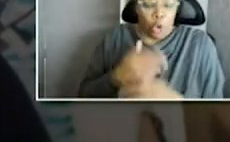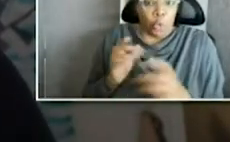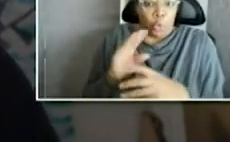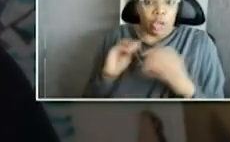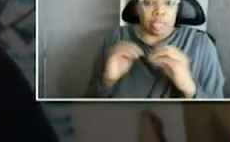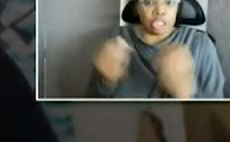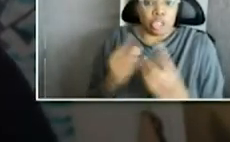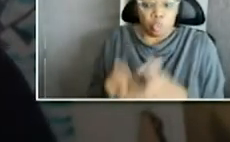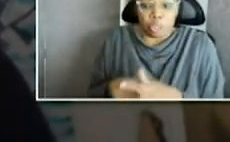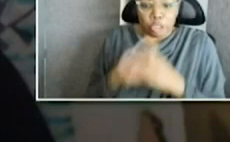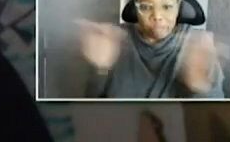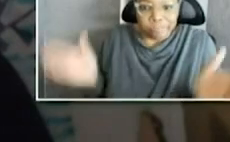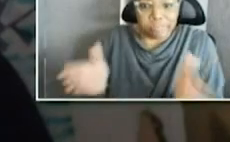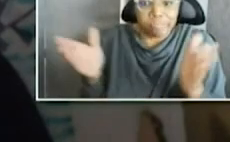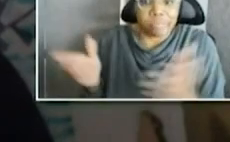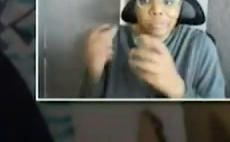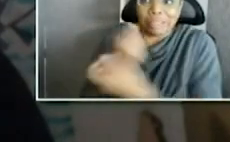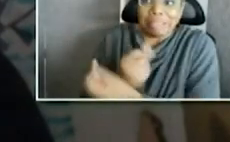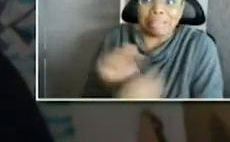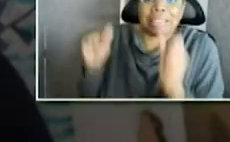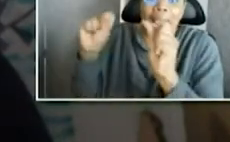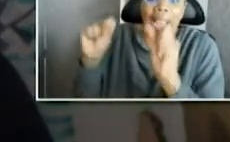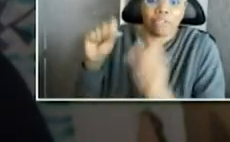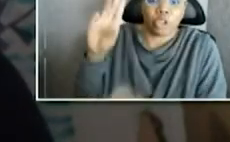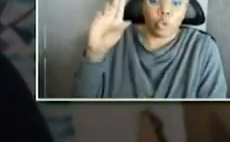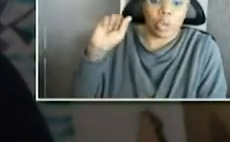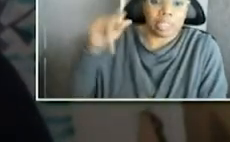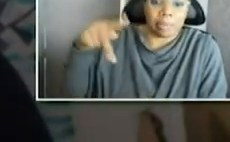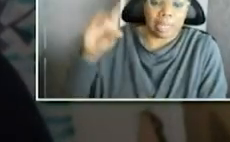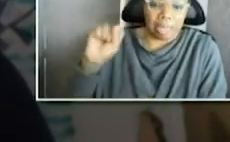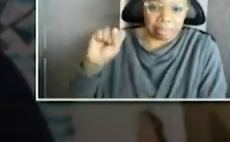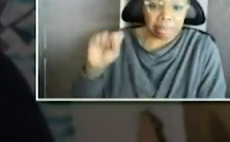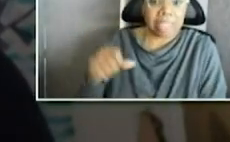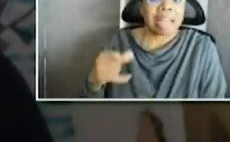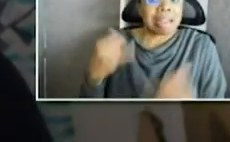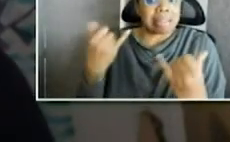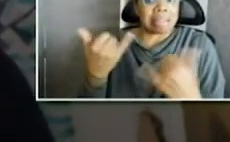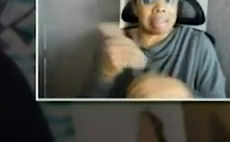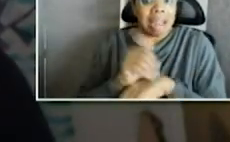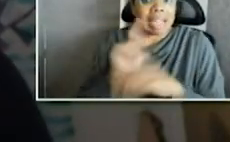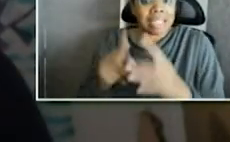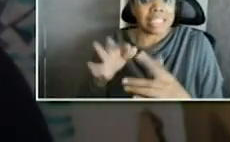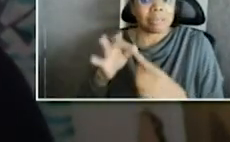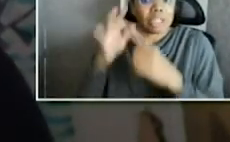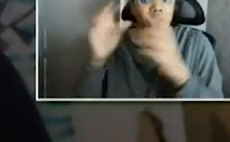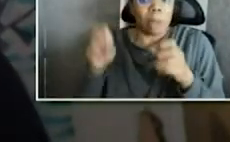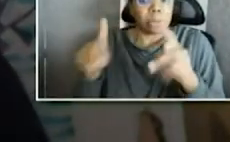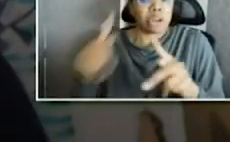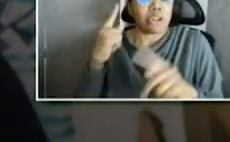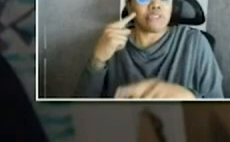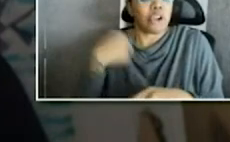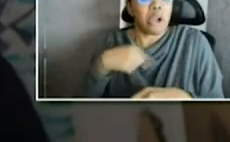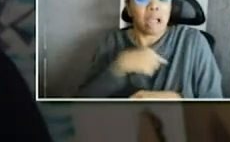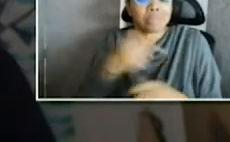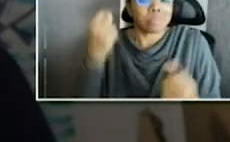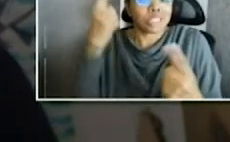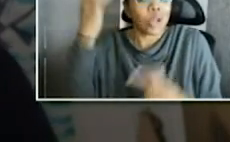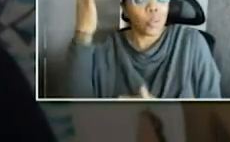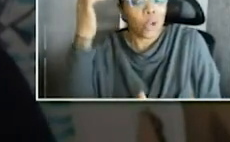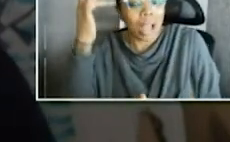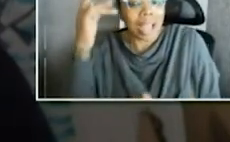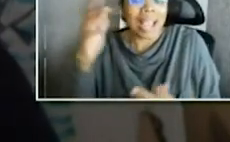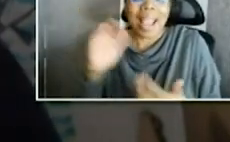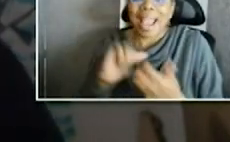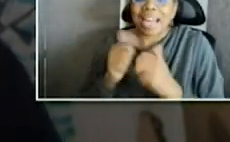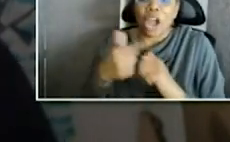work. Tonight is a special opportunity for us to engage more deeply on why and how we can support the long-term health and